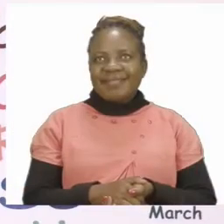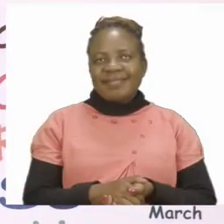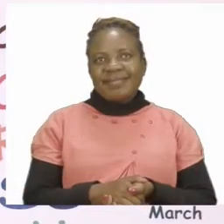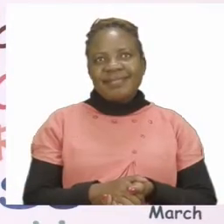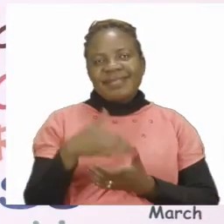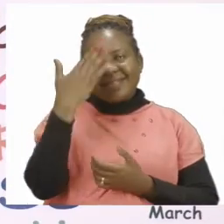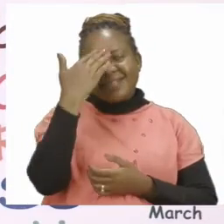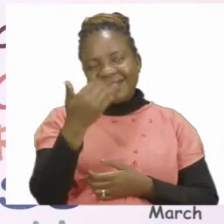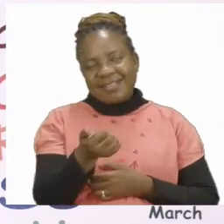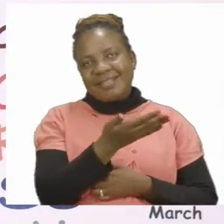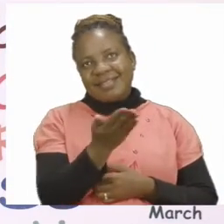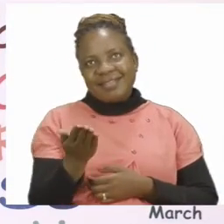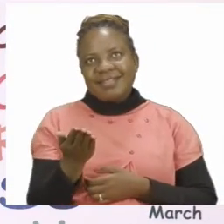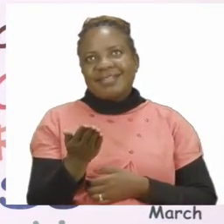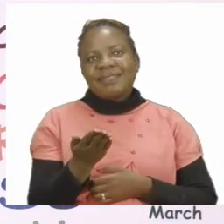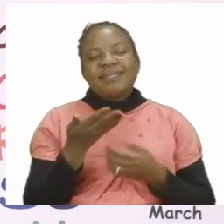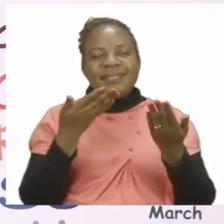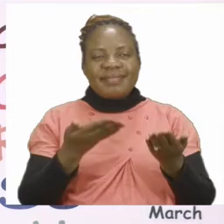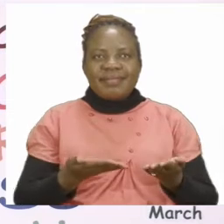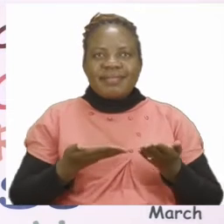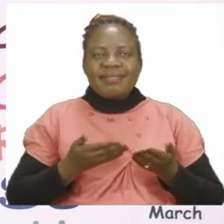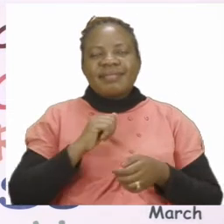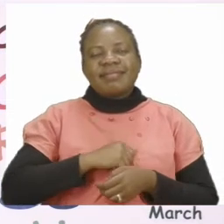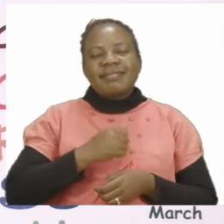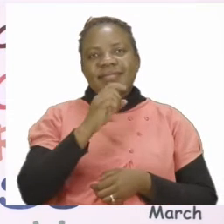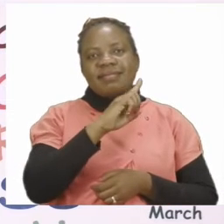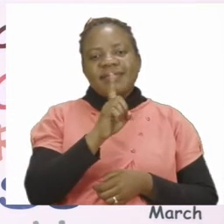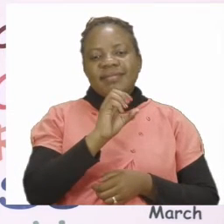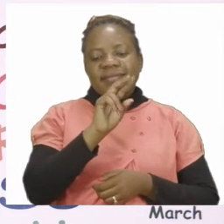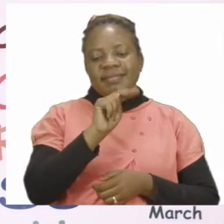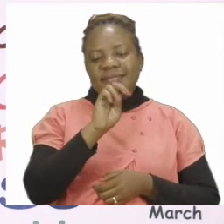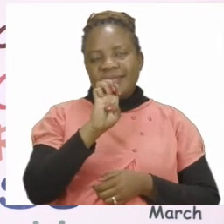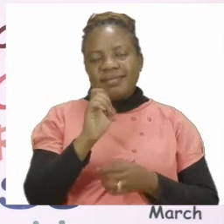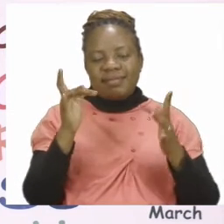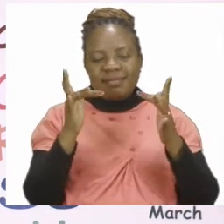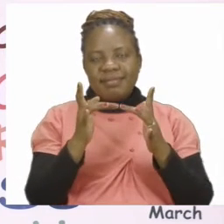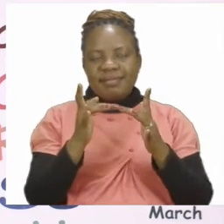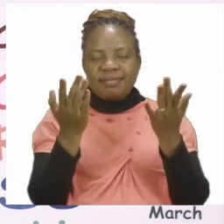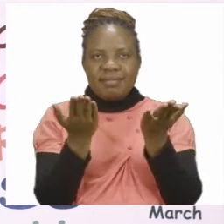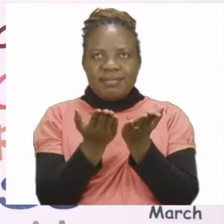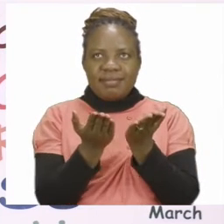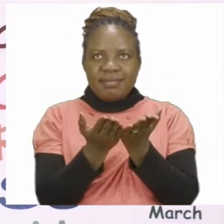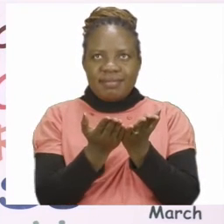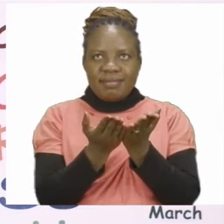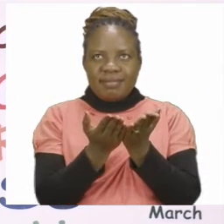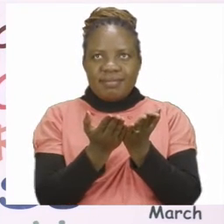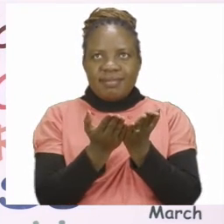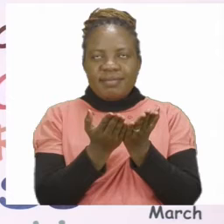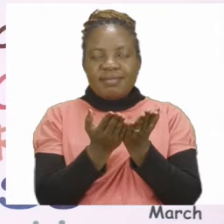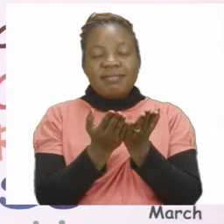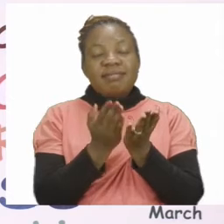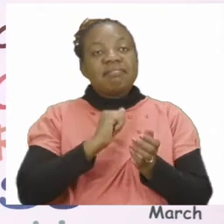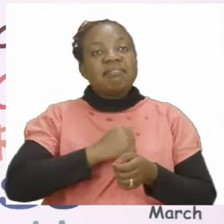Good day, everyone. Welcome to My Zone Online School. I am Teacher